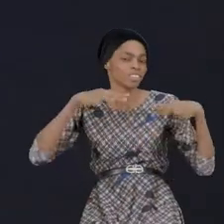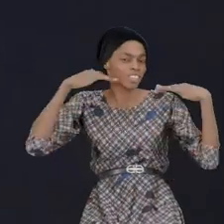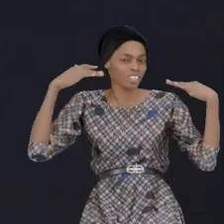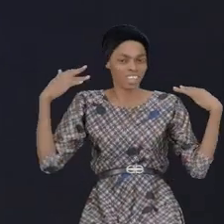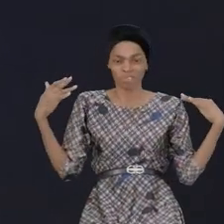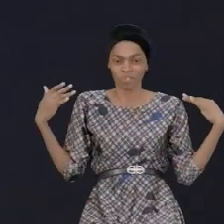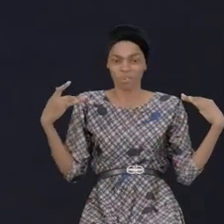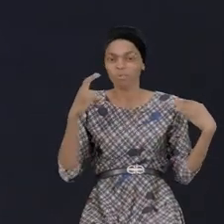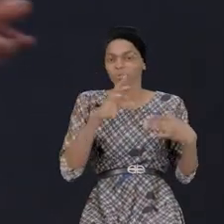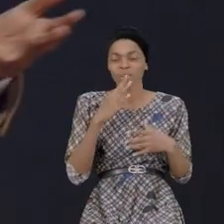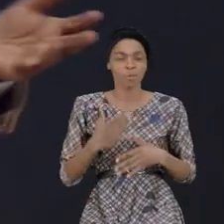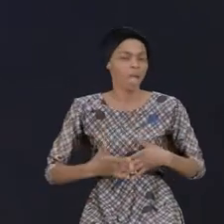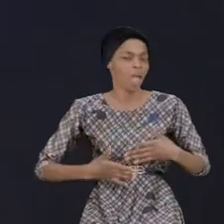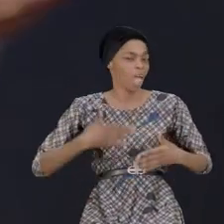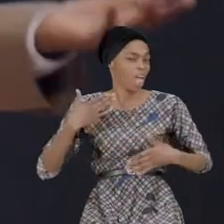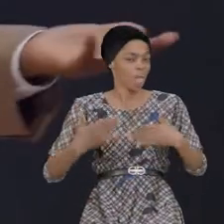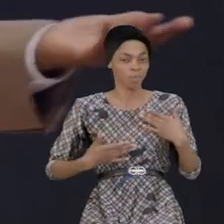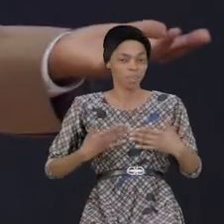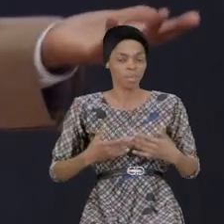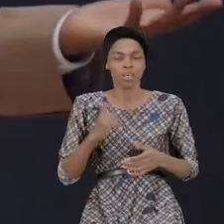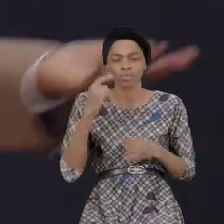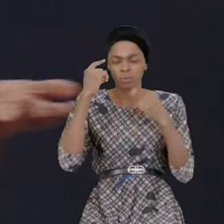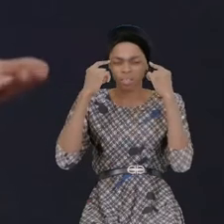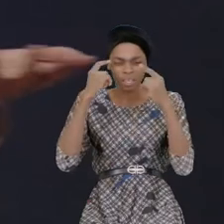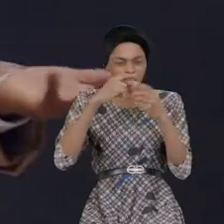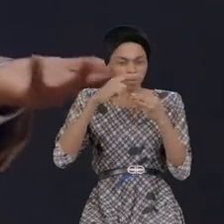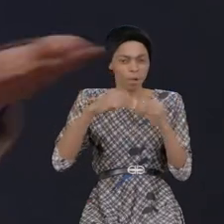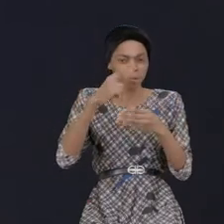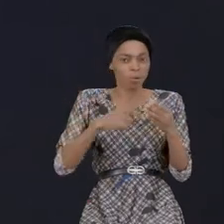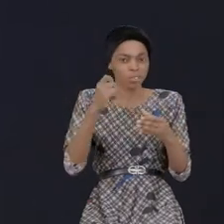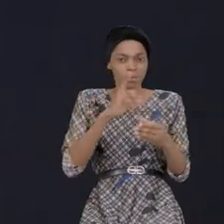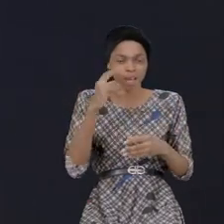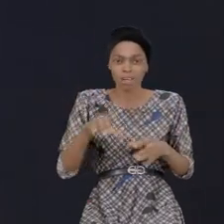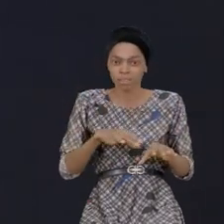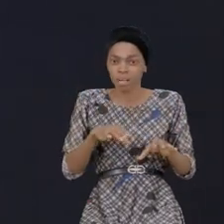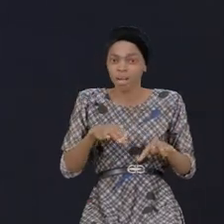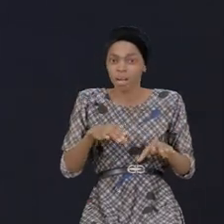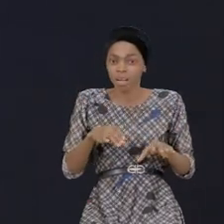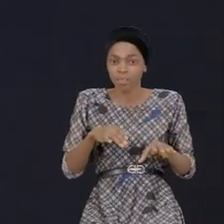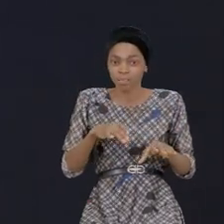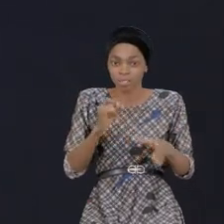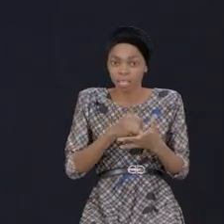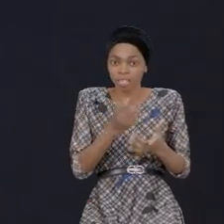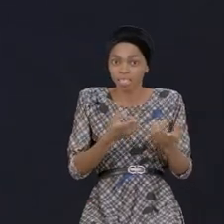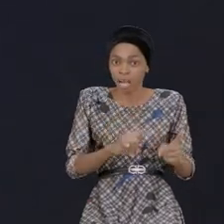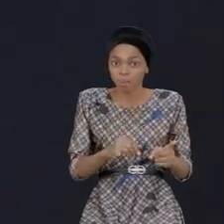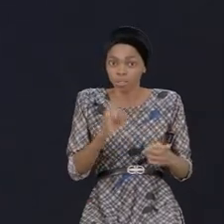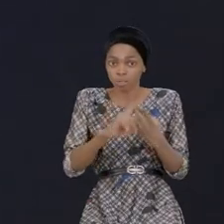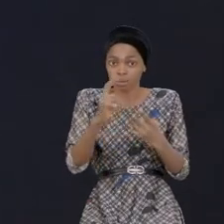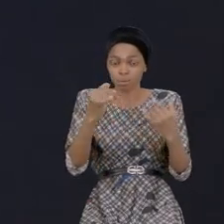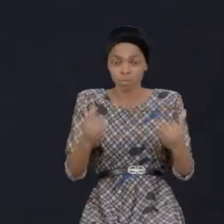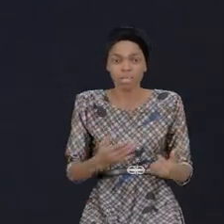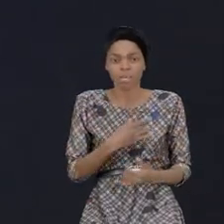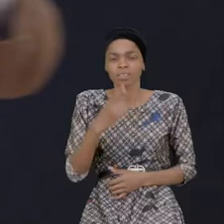happy. You think of whatever you are going through today, and you say that the reward coming is nothing to